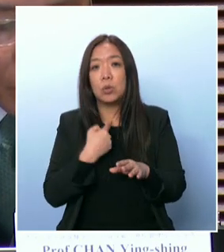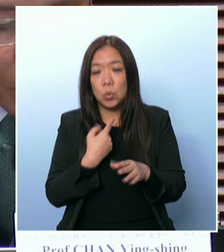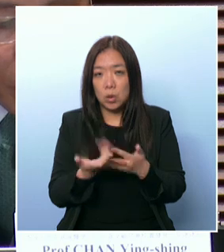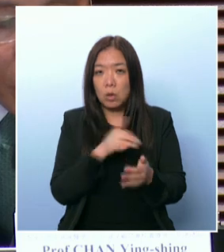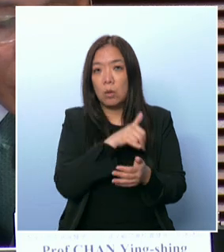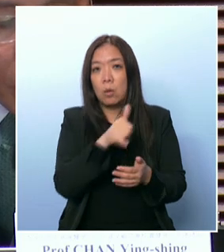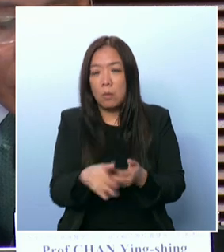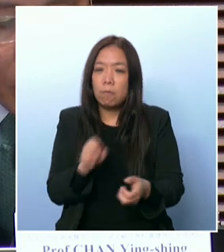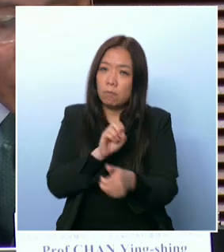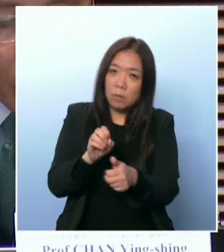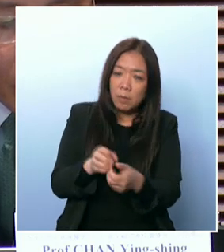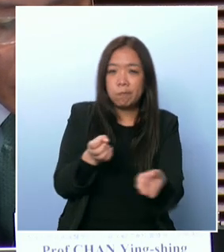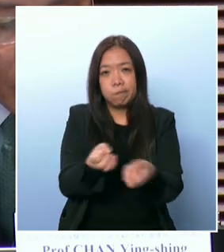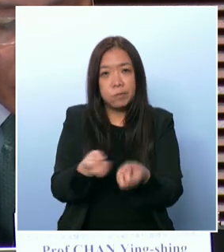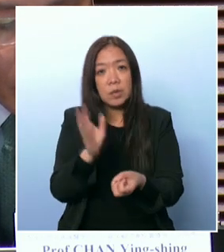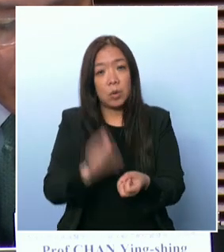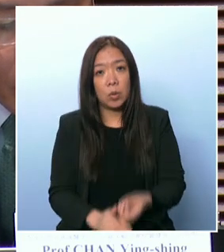for professional counselors